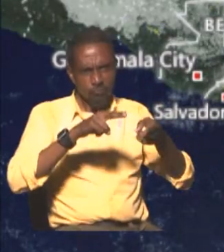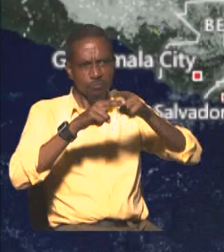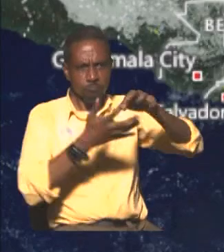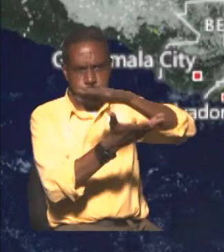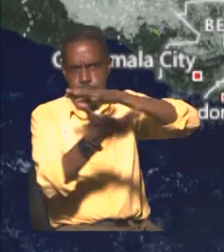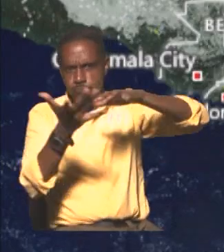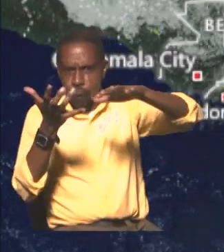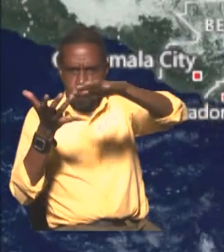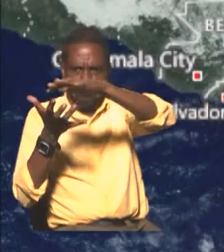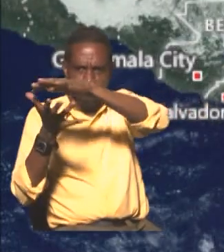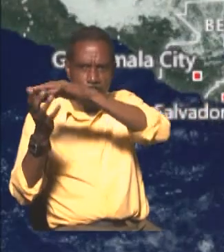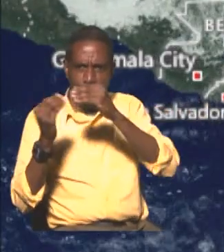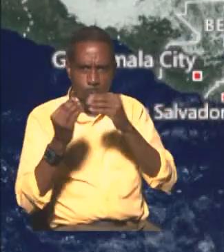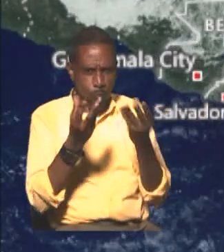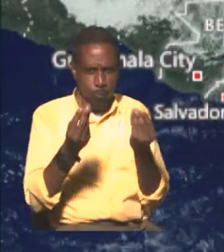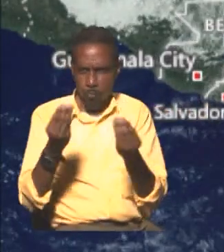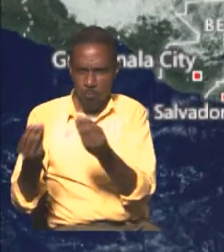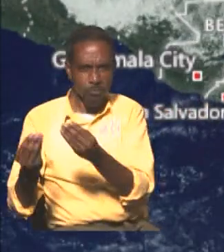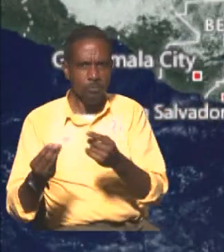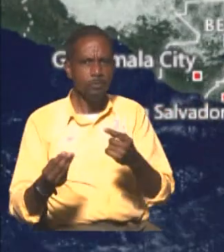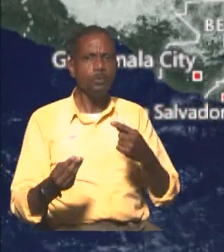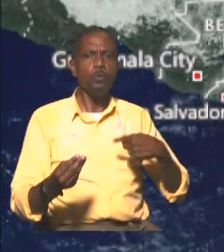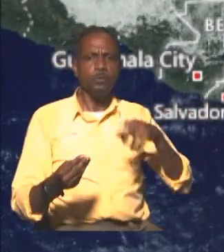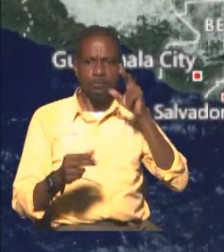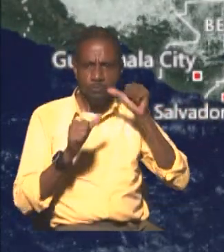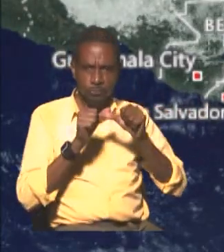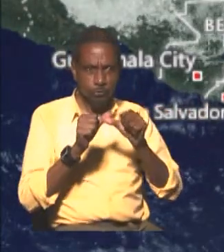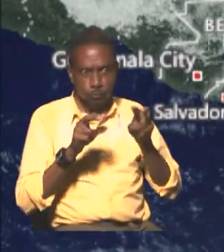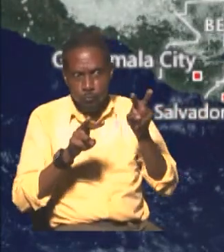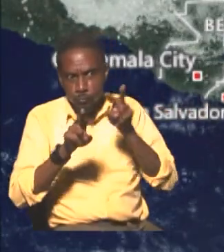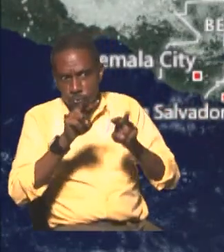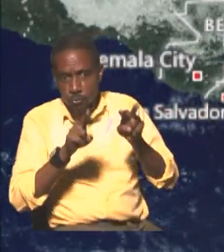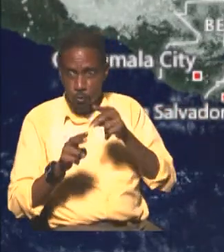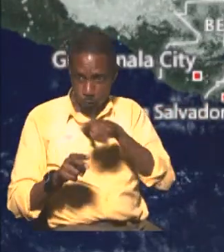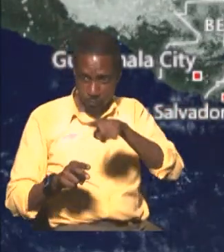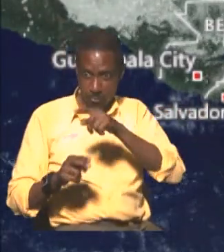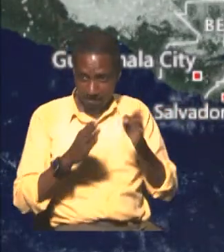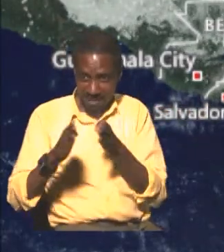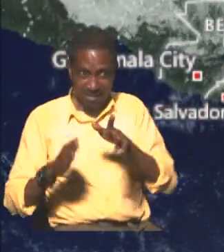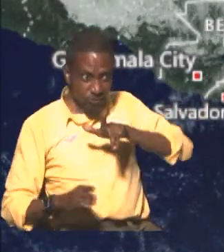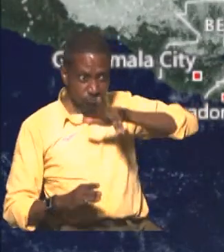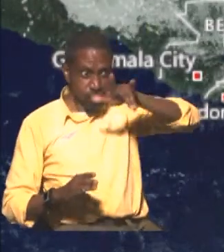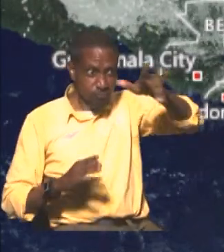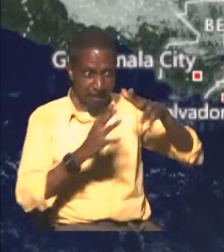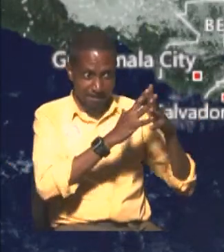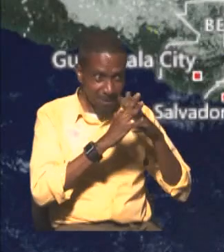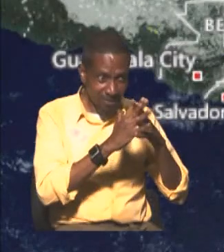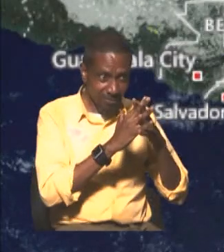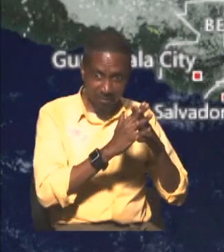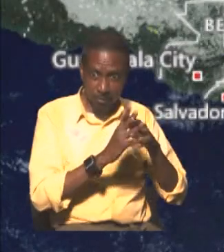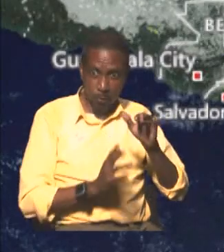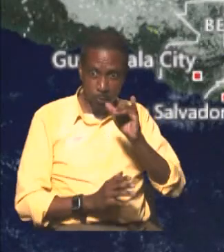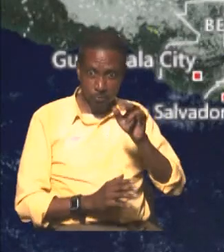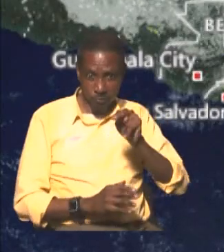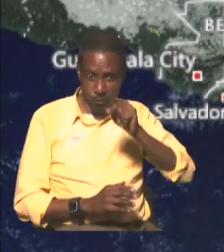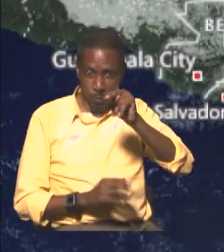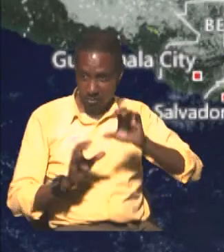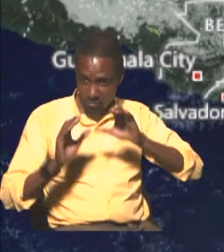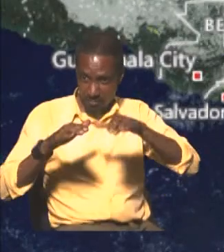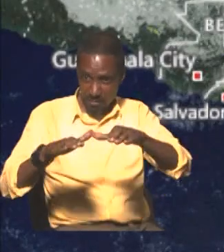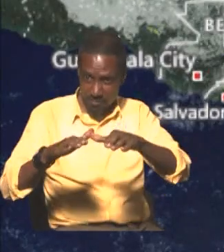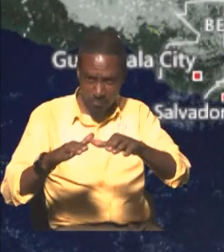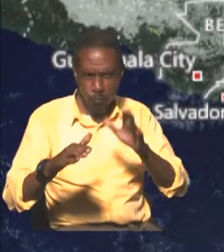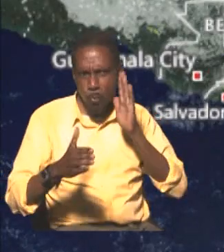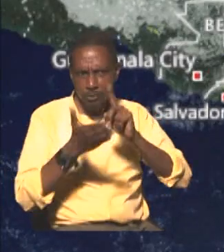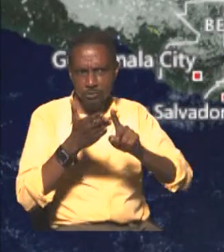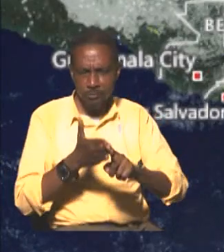but we'll continue monitoring this for those of you with travel plans to the U.S. and the Northern Caribbean. We are also experiencing a surge